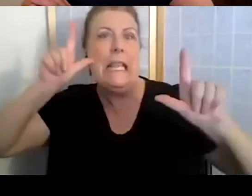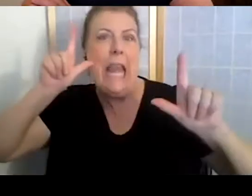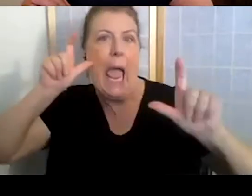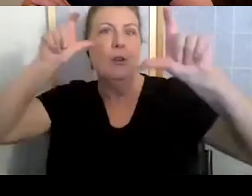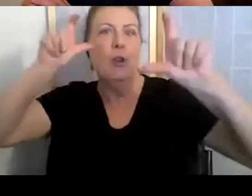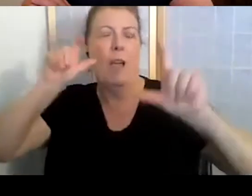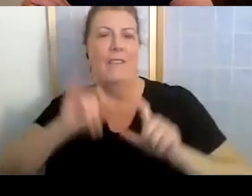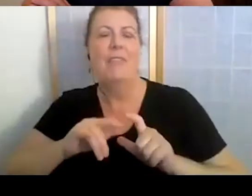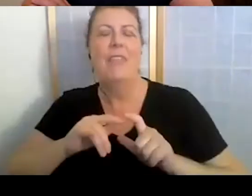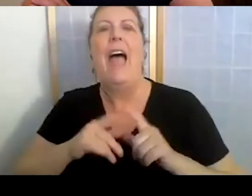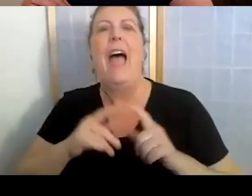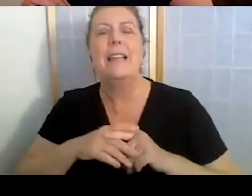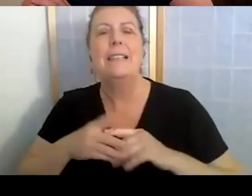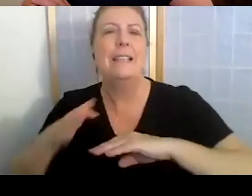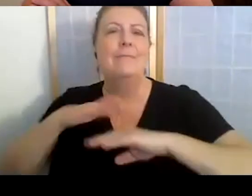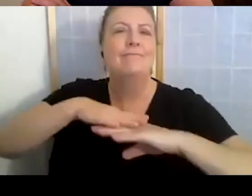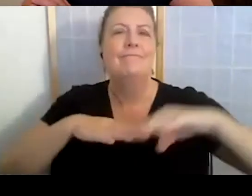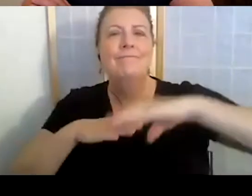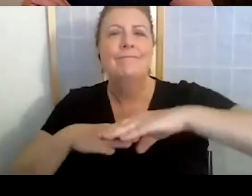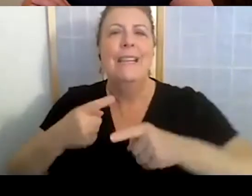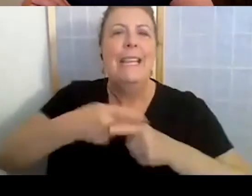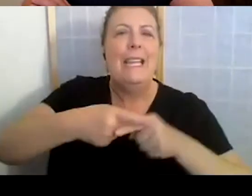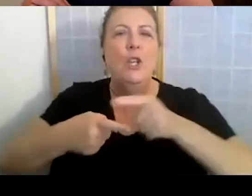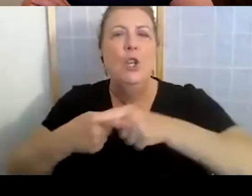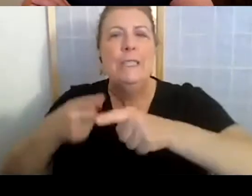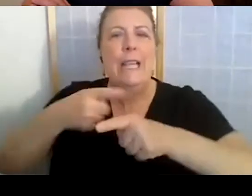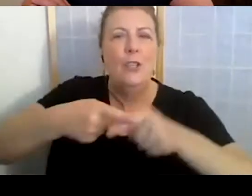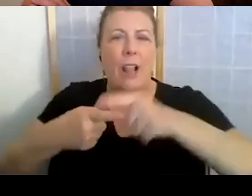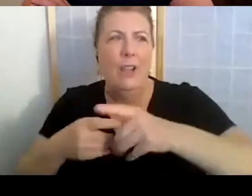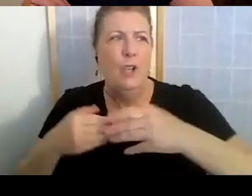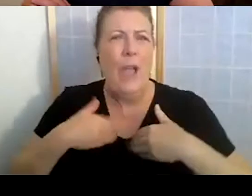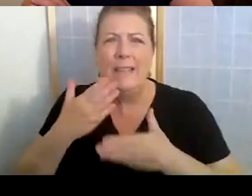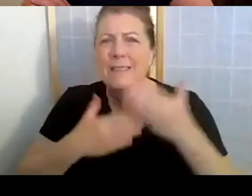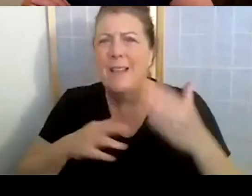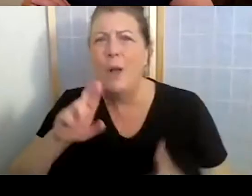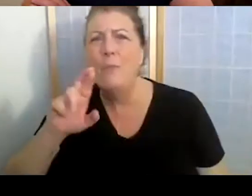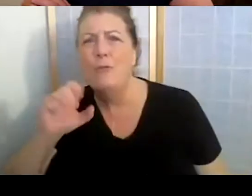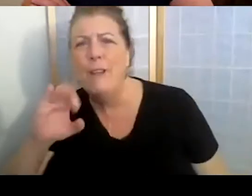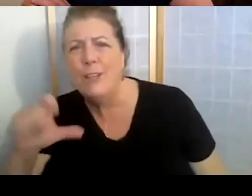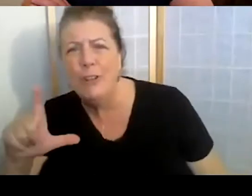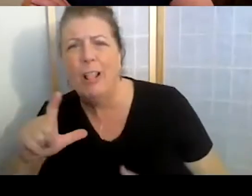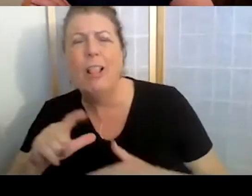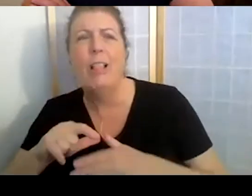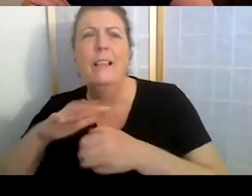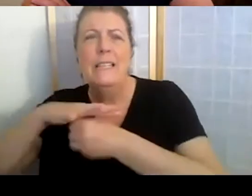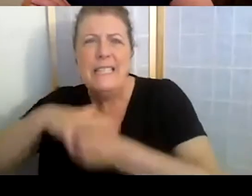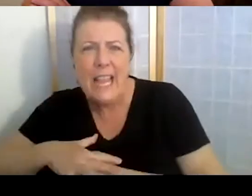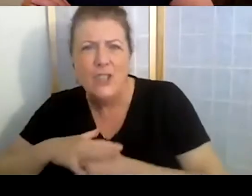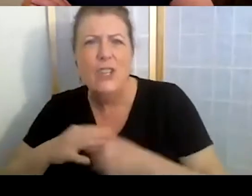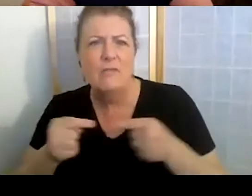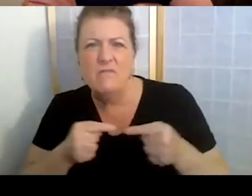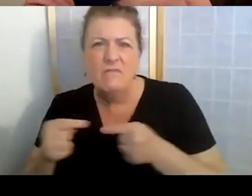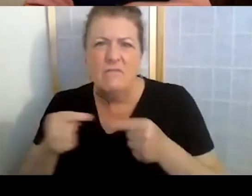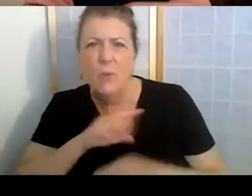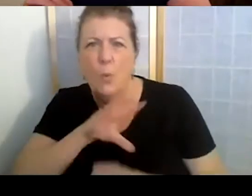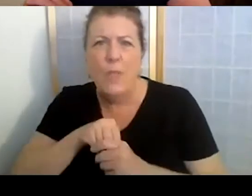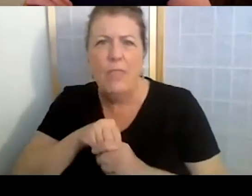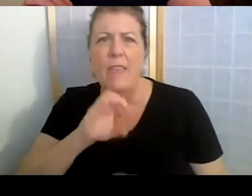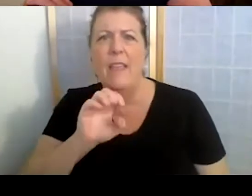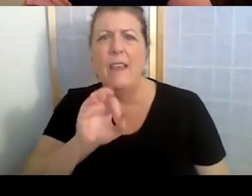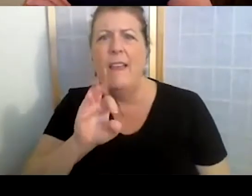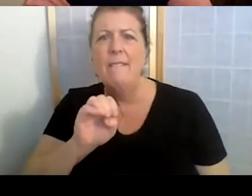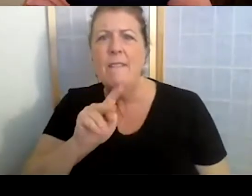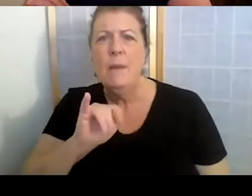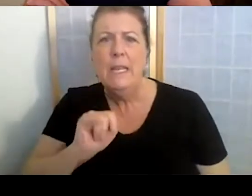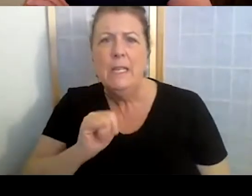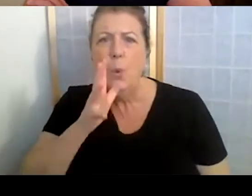sort of intra fighting within the party. You had some racial tensions within the feminist women's lib movement. How did you